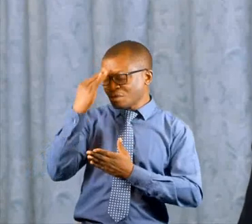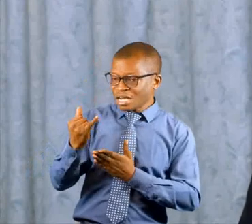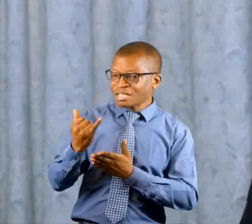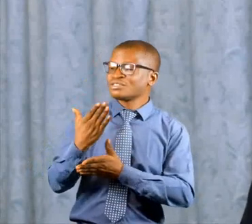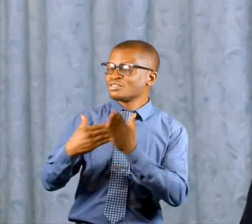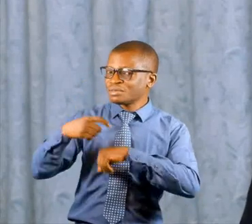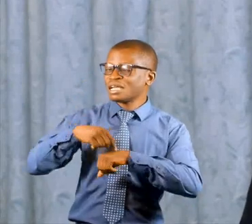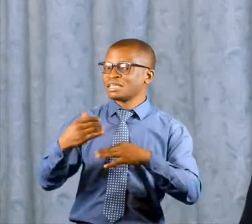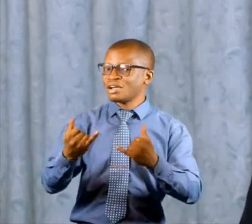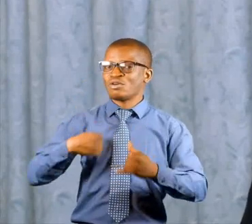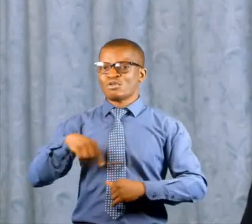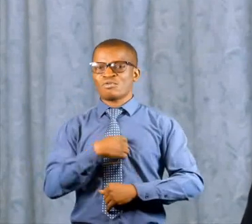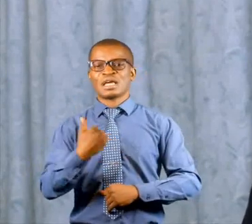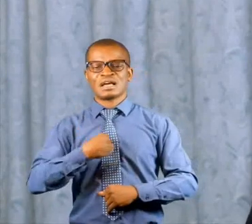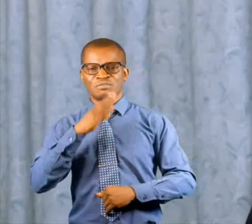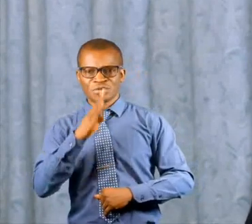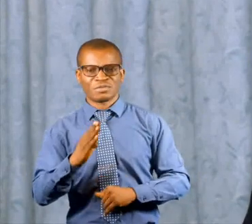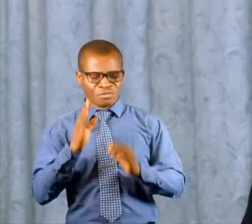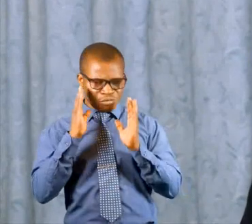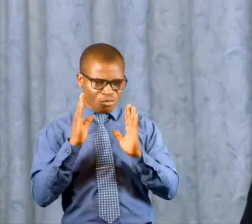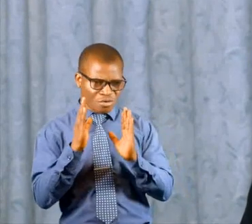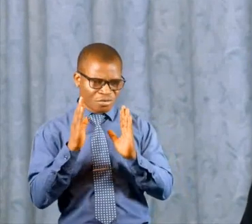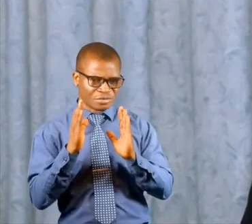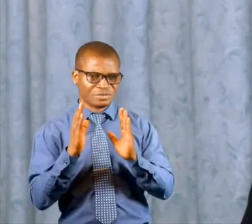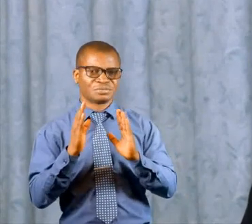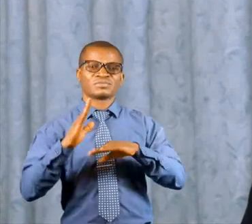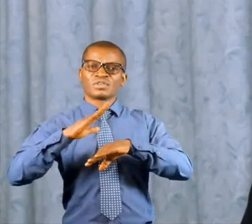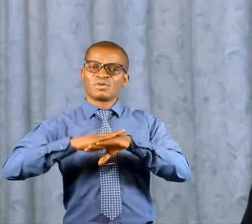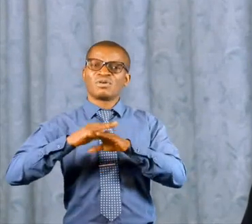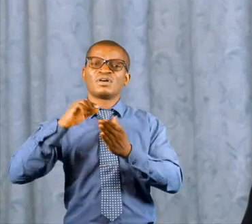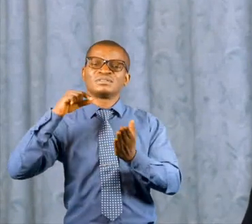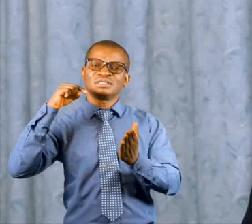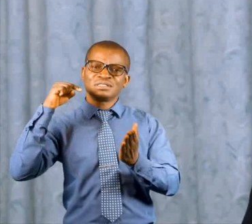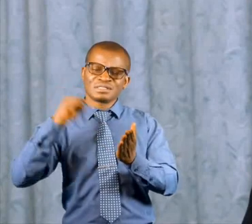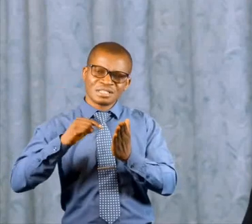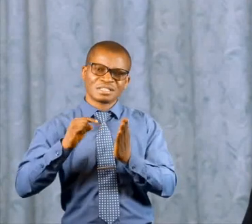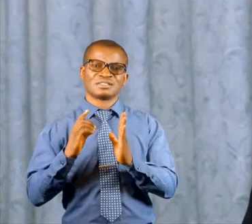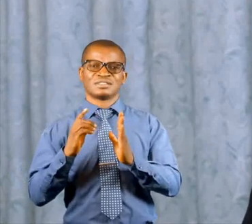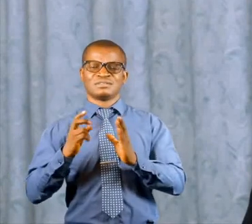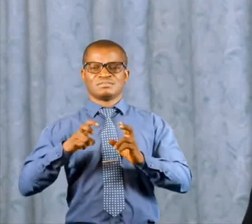time now we have been zeroing in, you know, on this